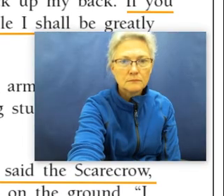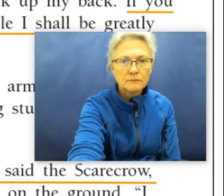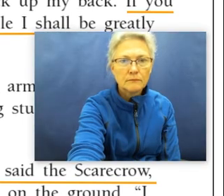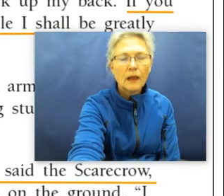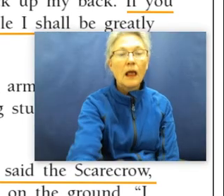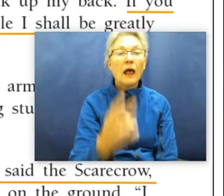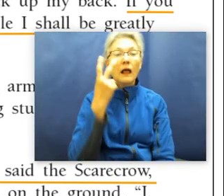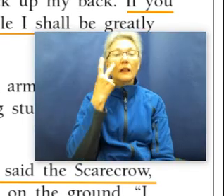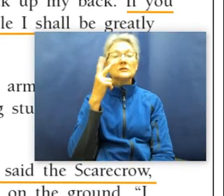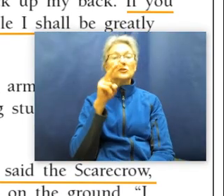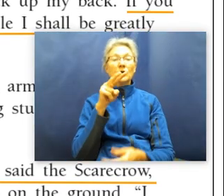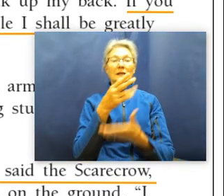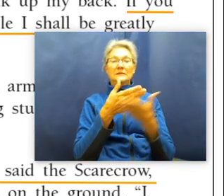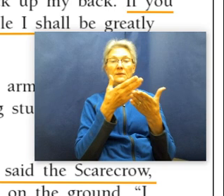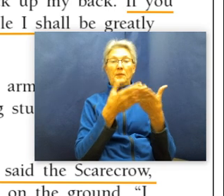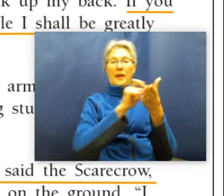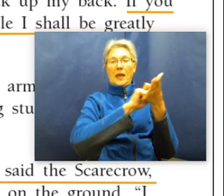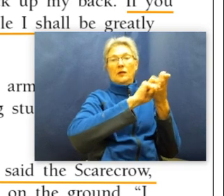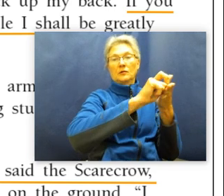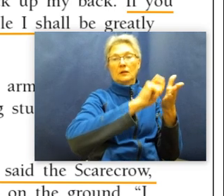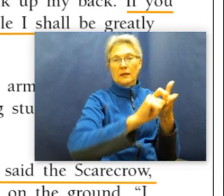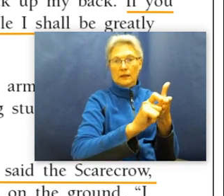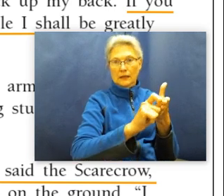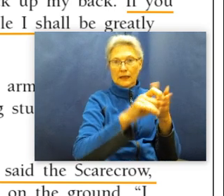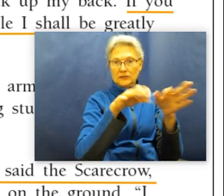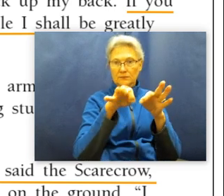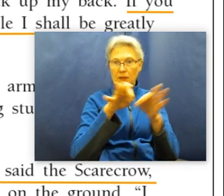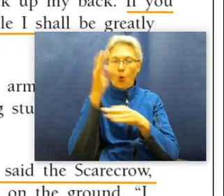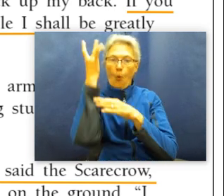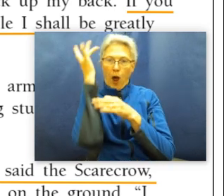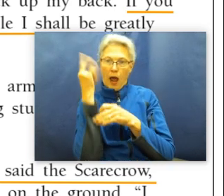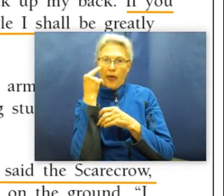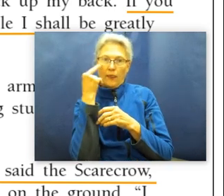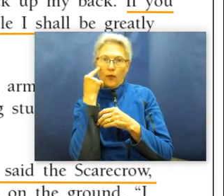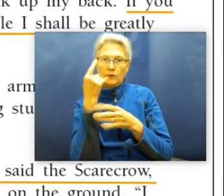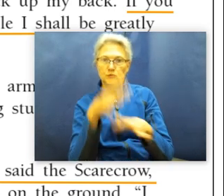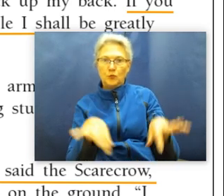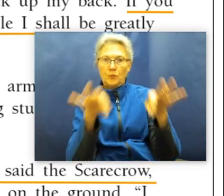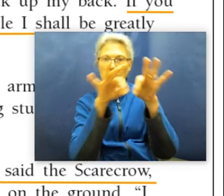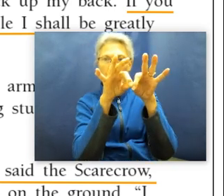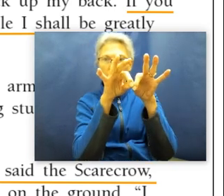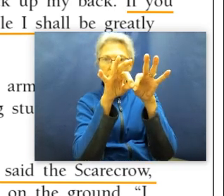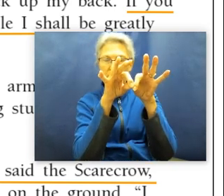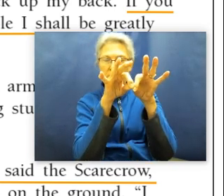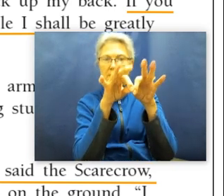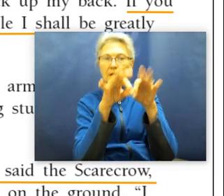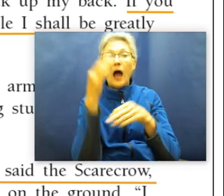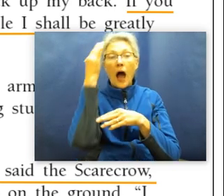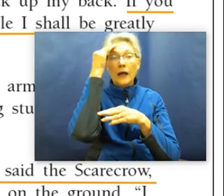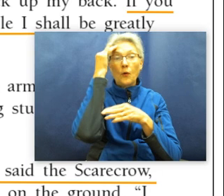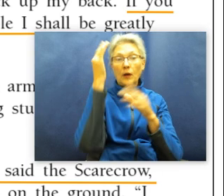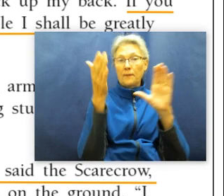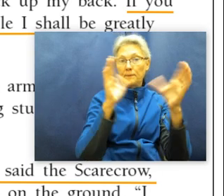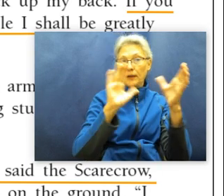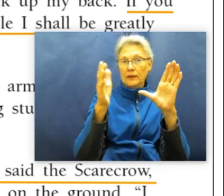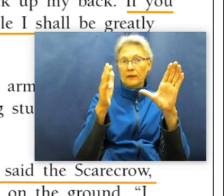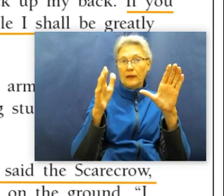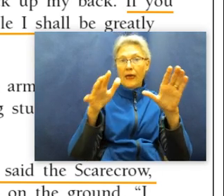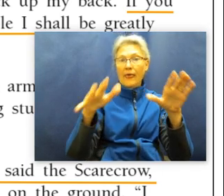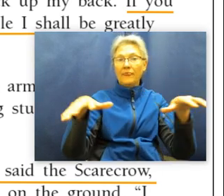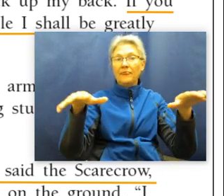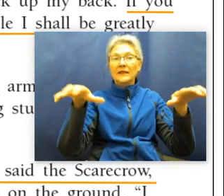Let's take a look at some of my underlining and explain why I thought those were important. Because I know that I'm comparing the